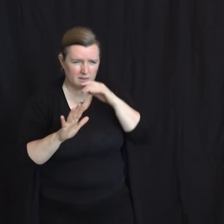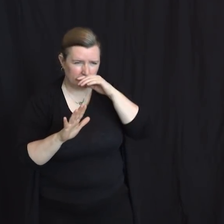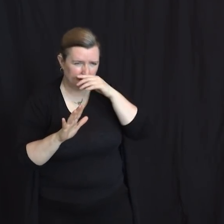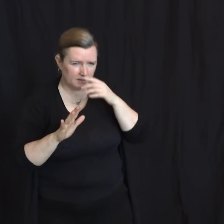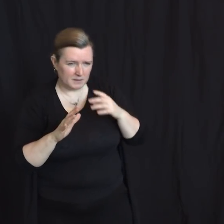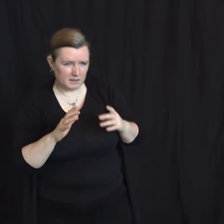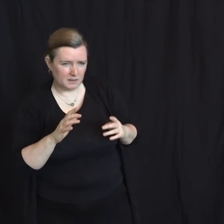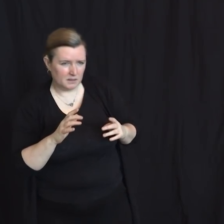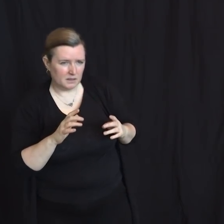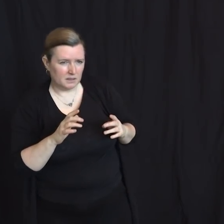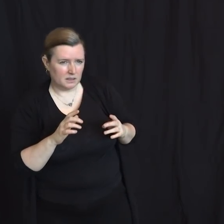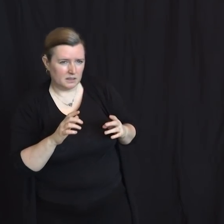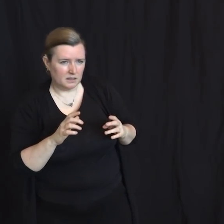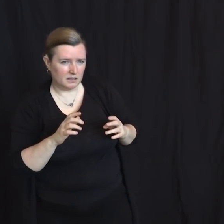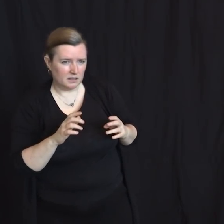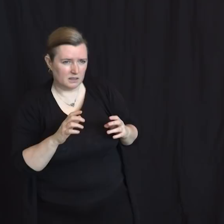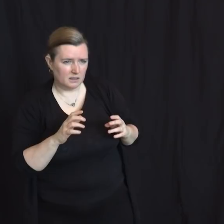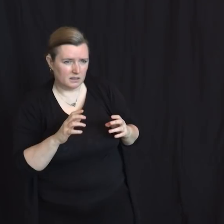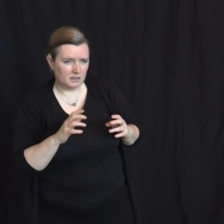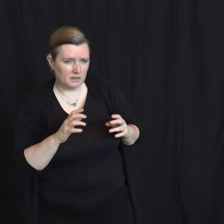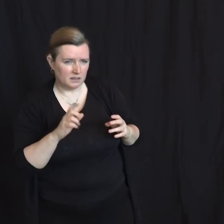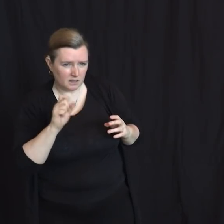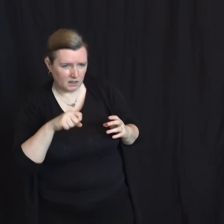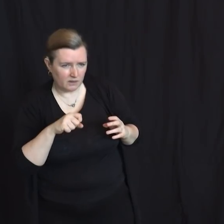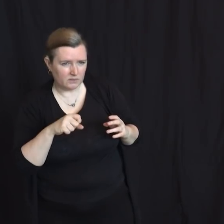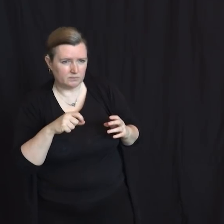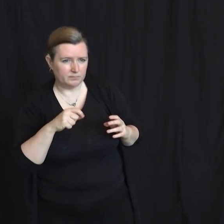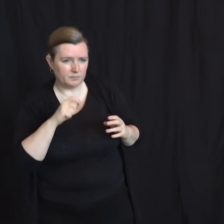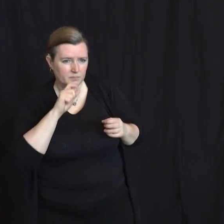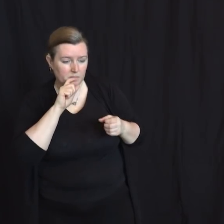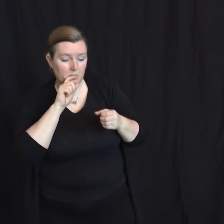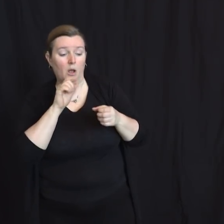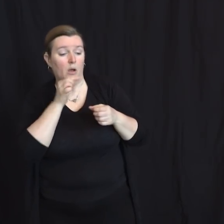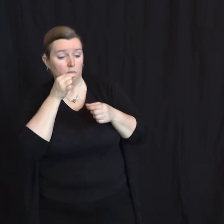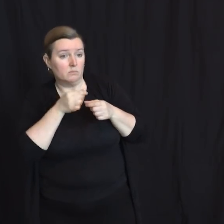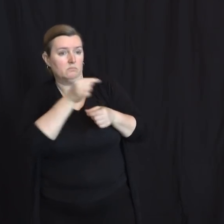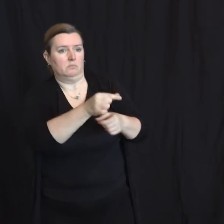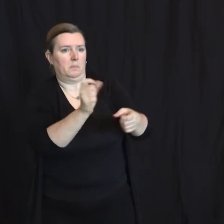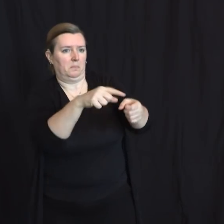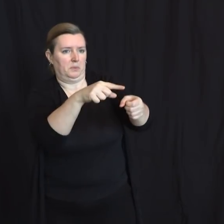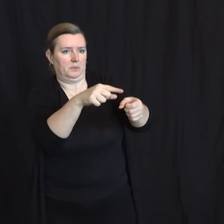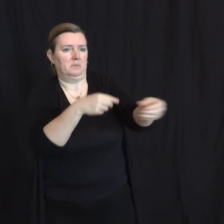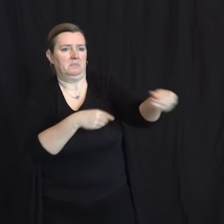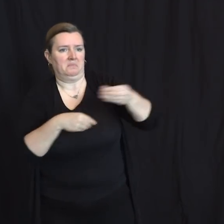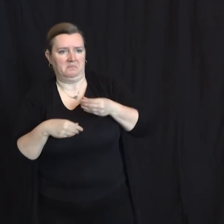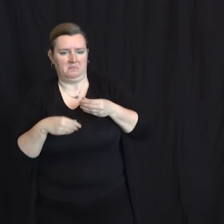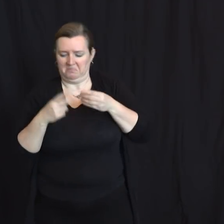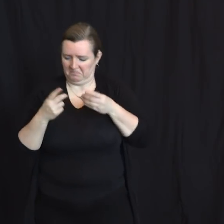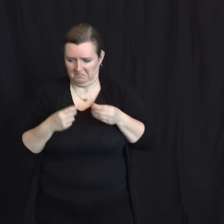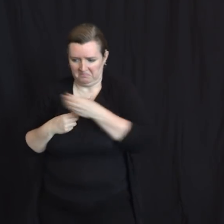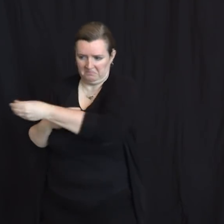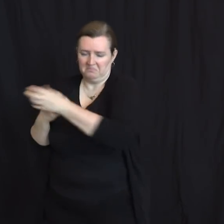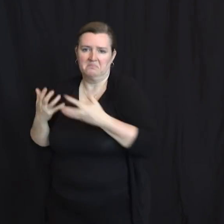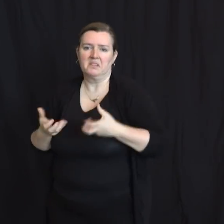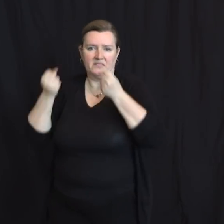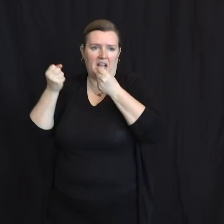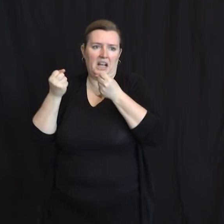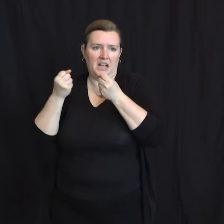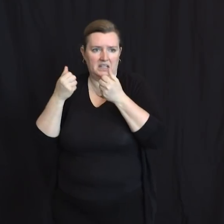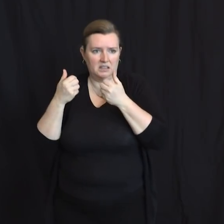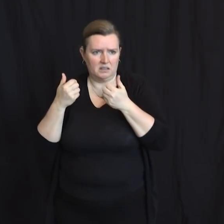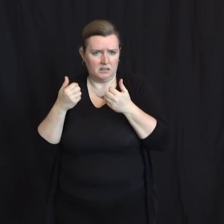point of care at the point of attack saliva test that's potentially developed sooner than later. Correct. That's exactly